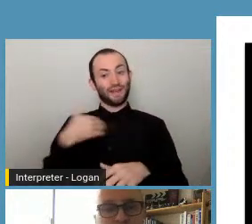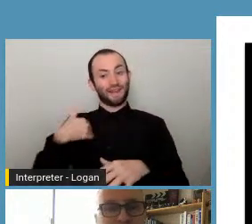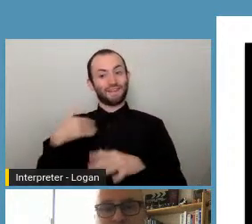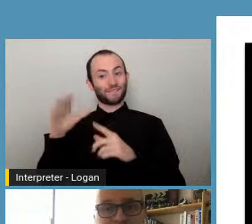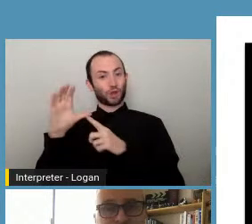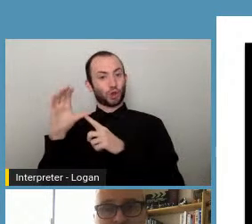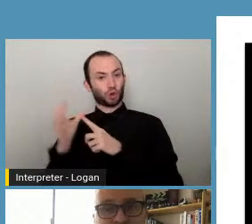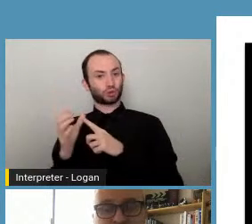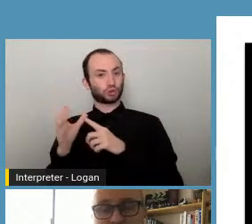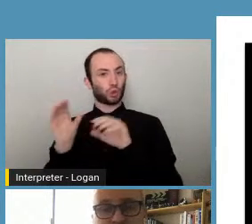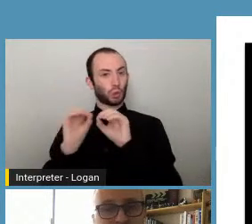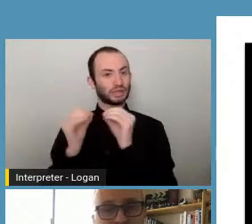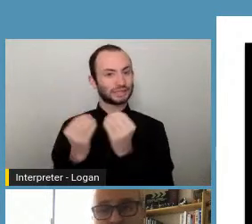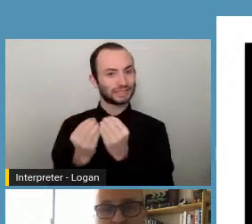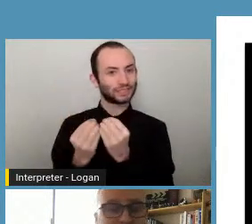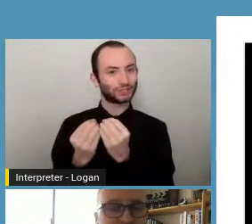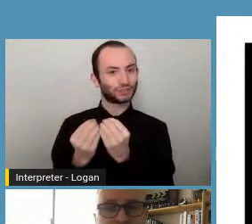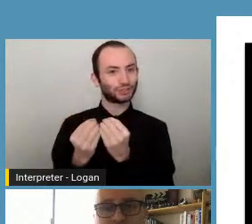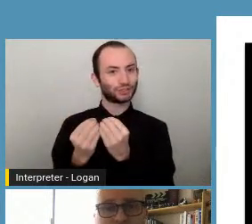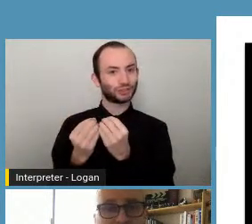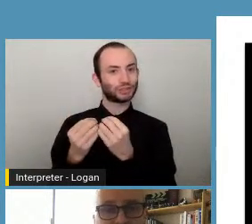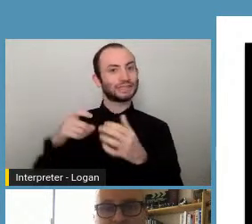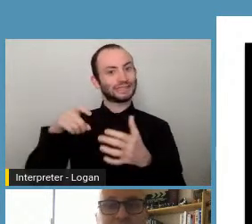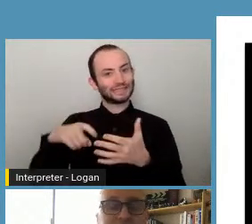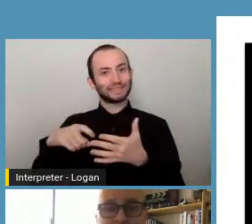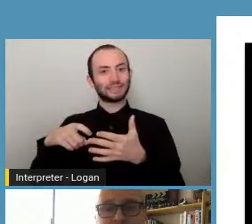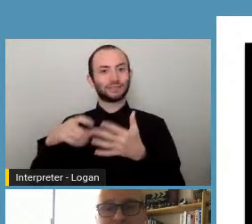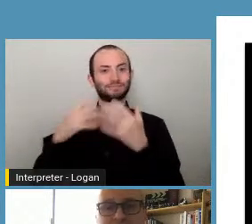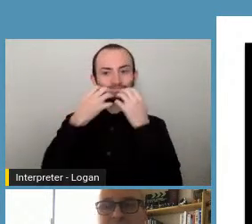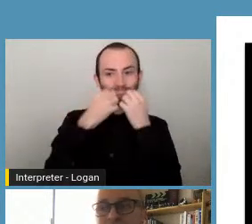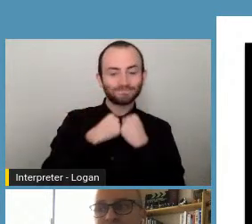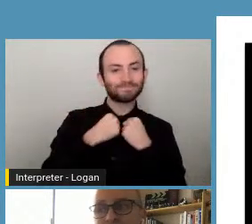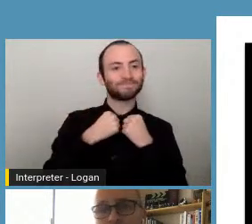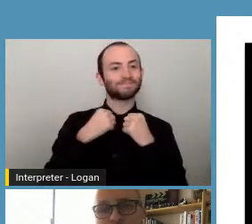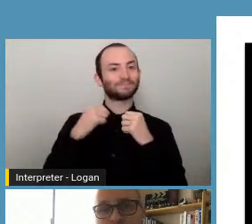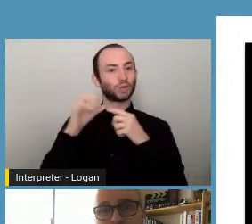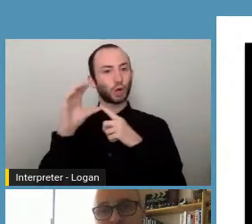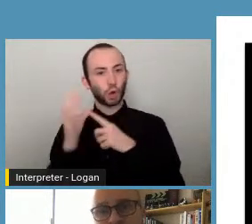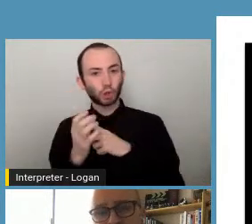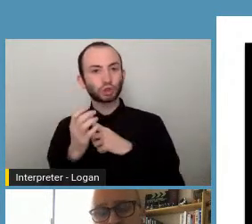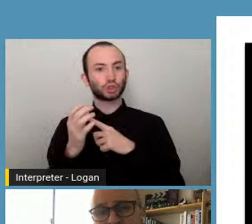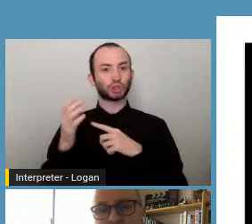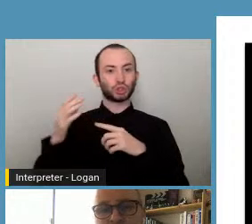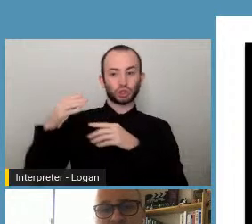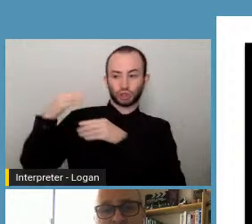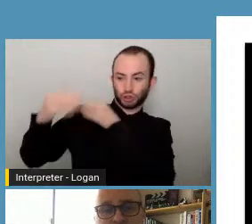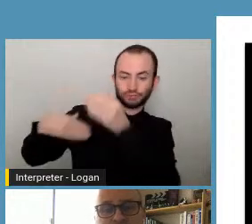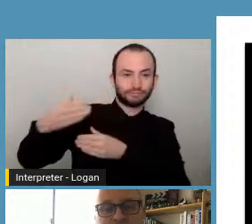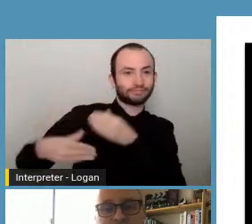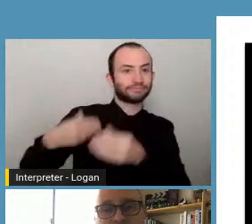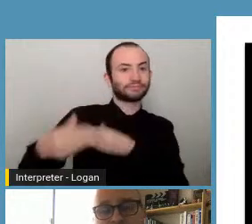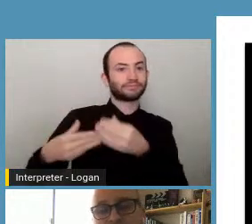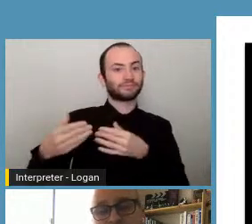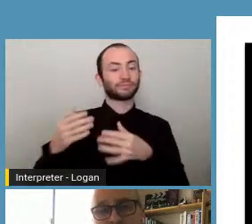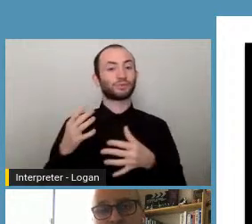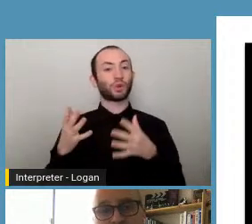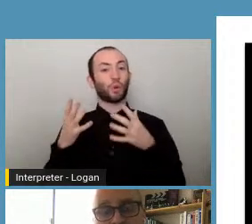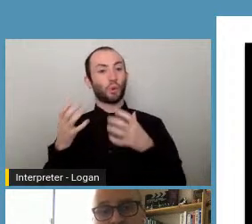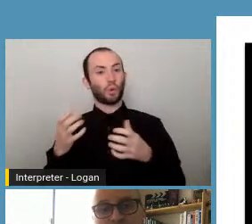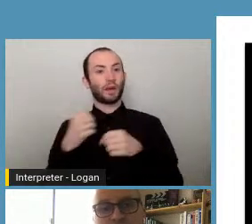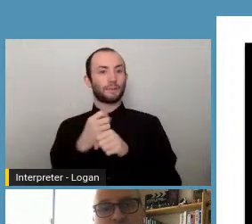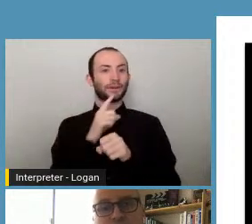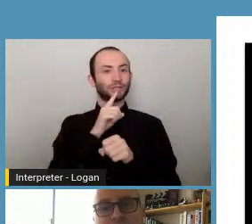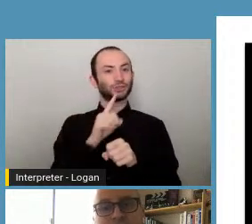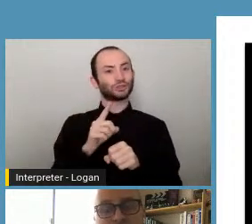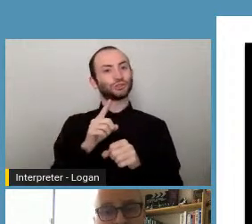in terms of the preservation of knowledge and cultural heritage, et cetera. We want to be stewards of those collections, and we want to ensure